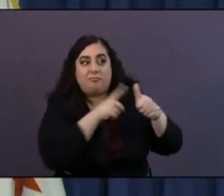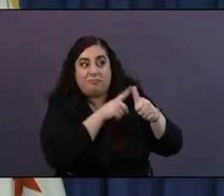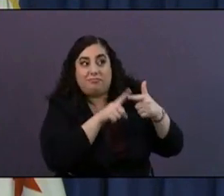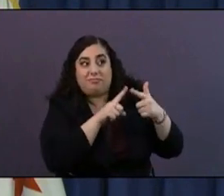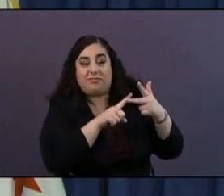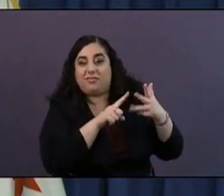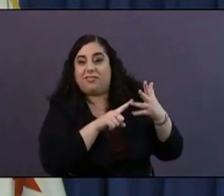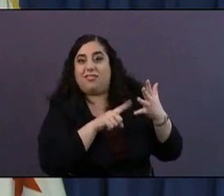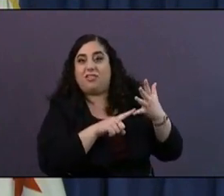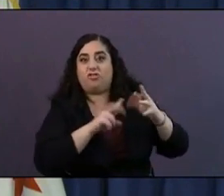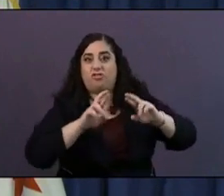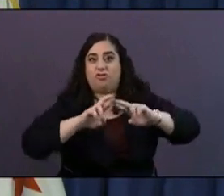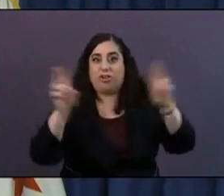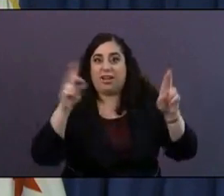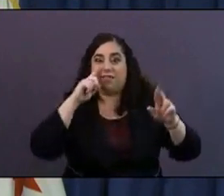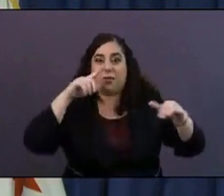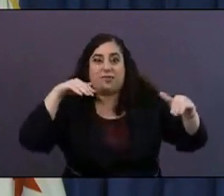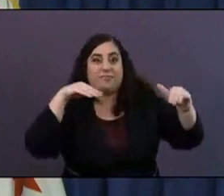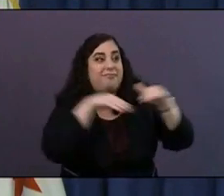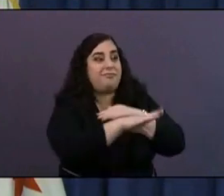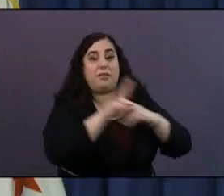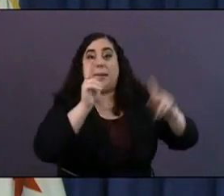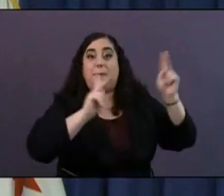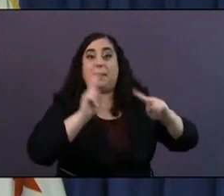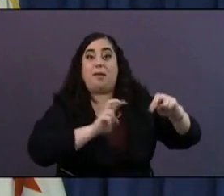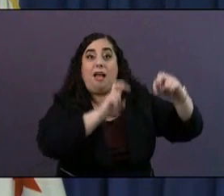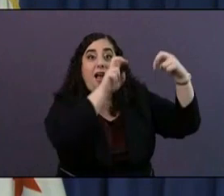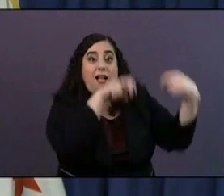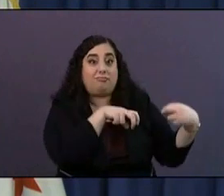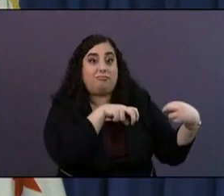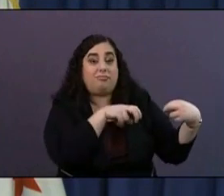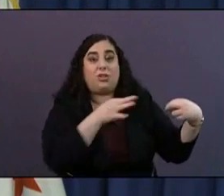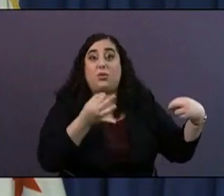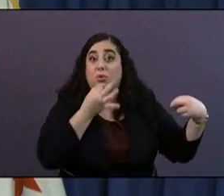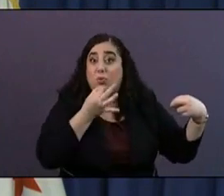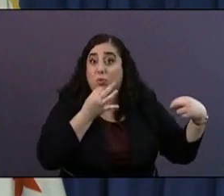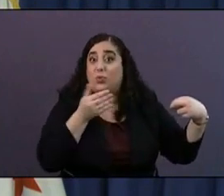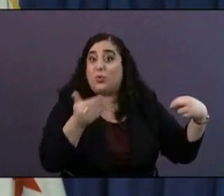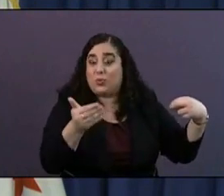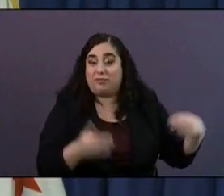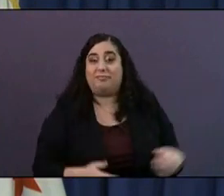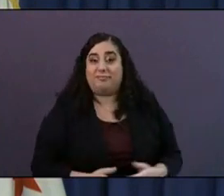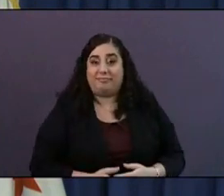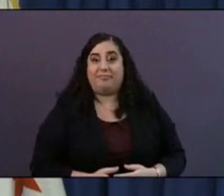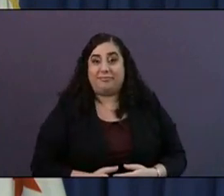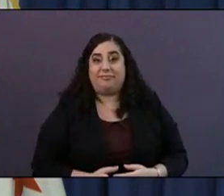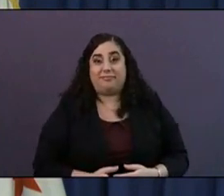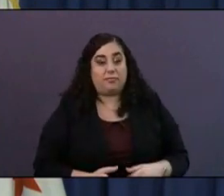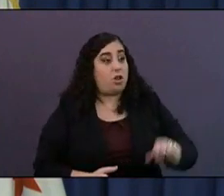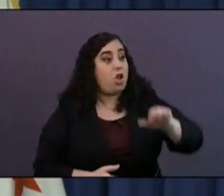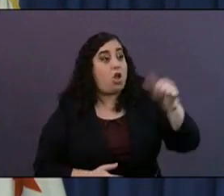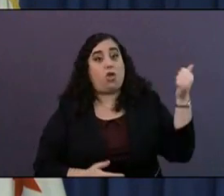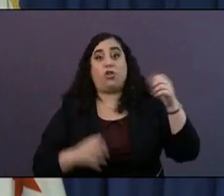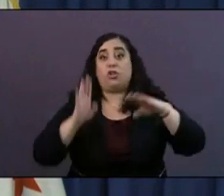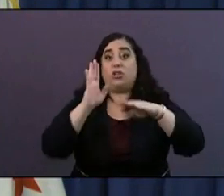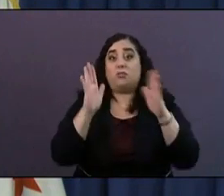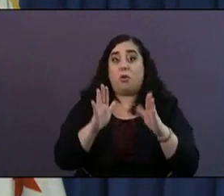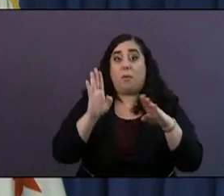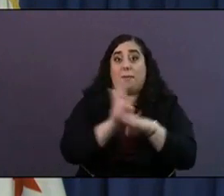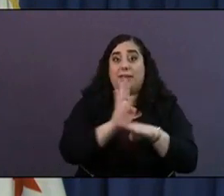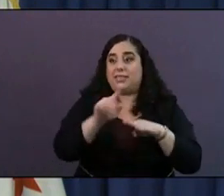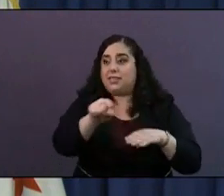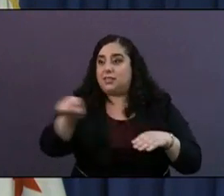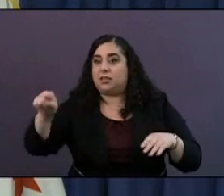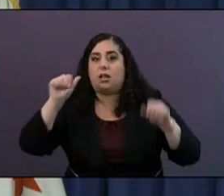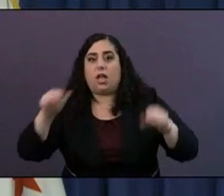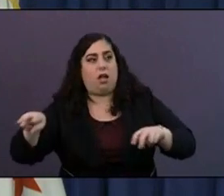restaurants. And I think that can be put across the board for other restaurants and, of course, for many other small businesses that are ready to